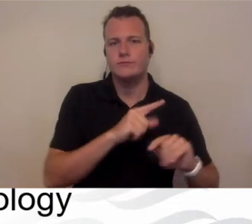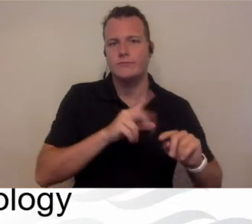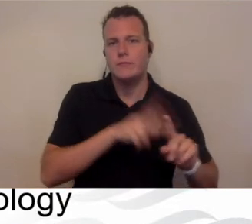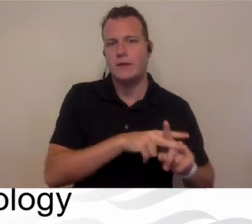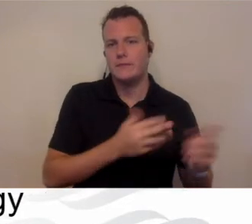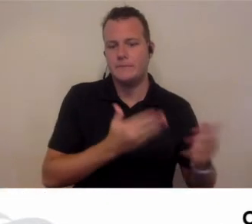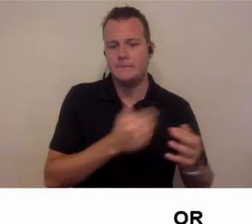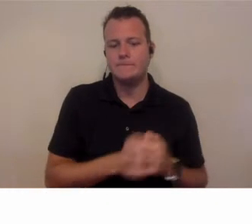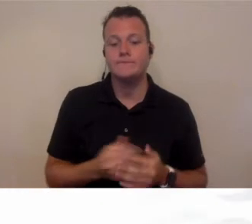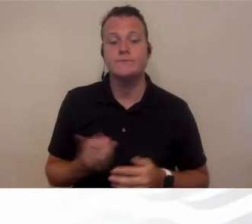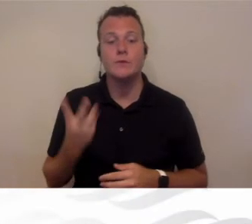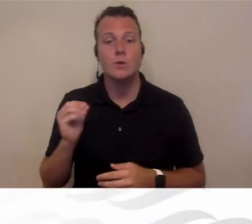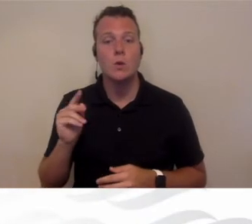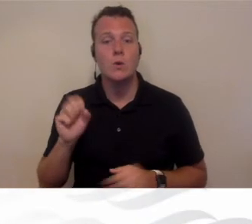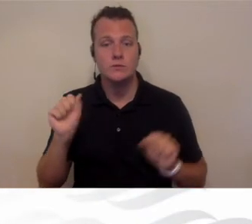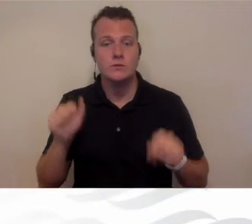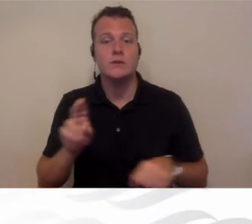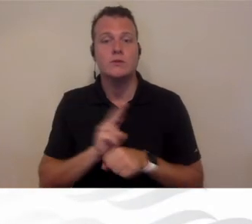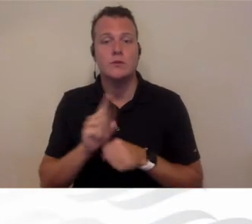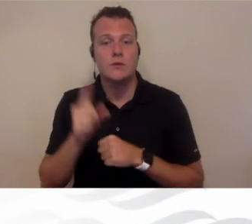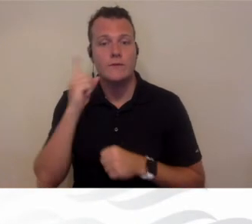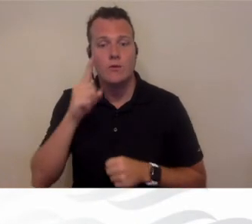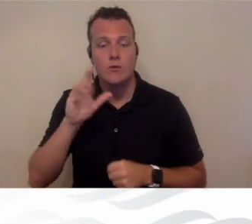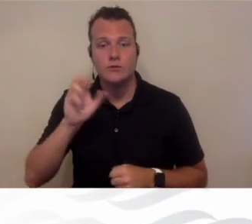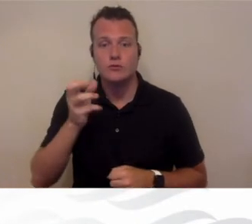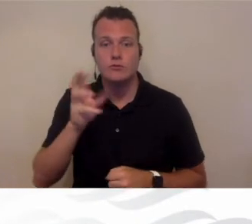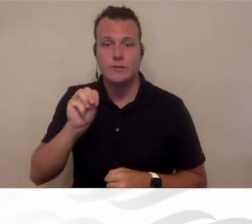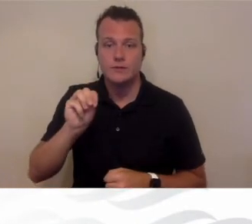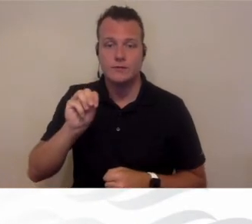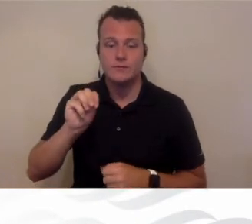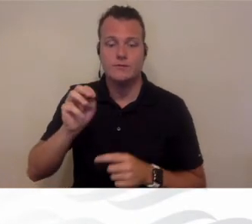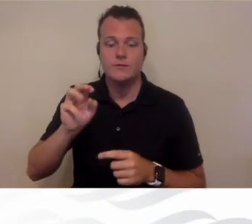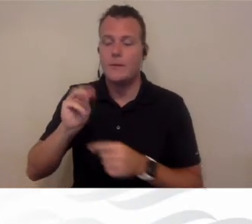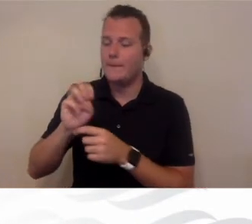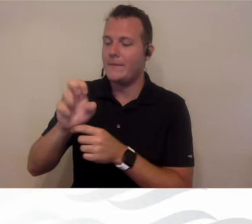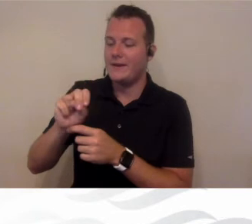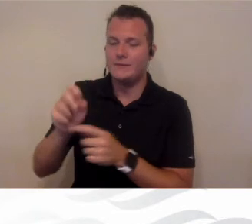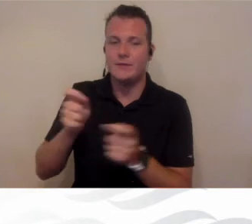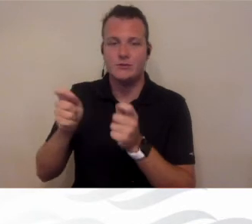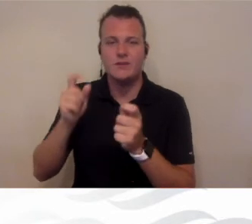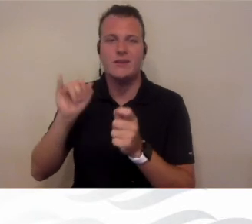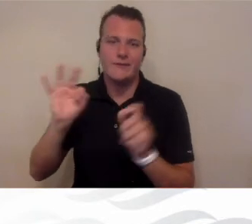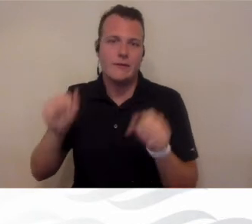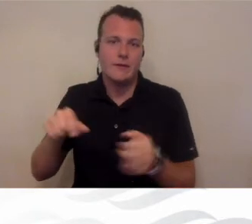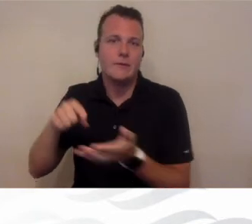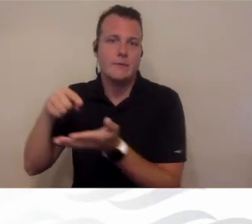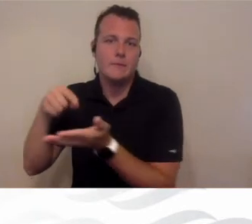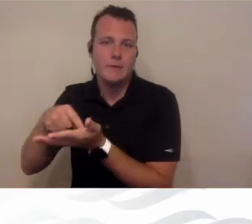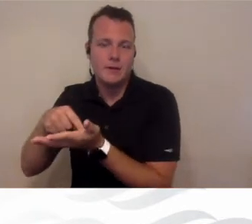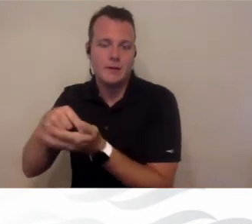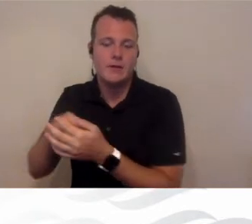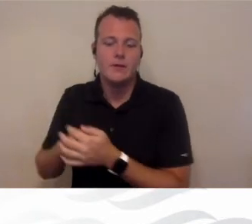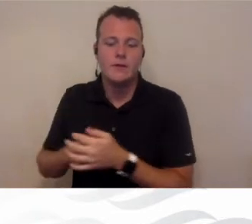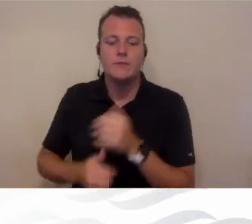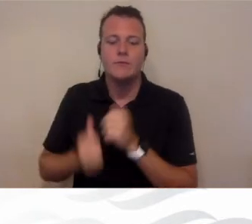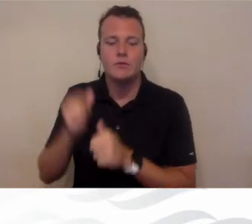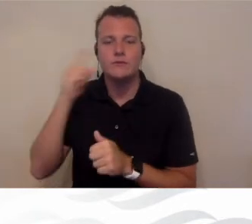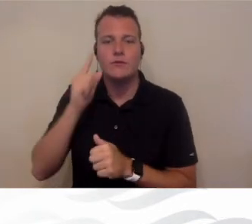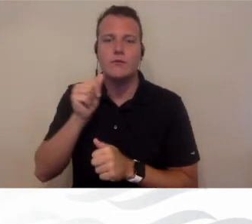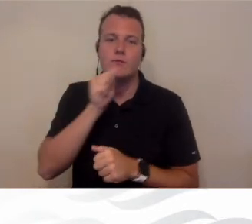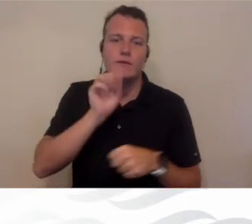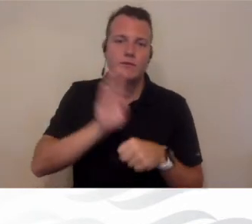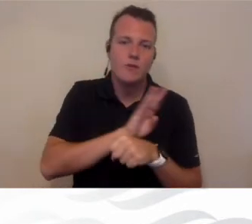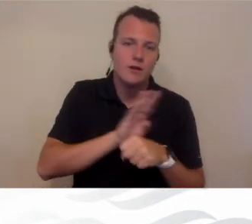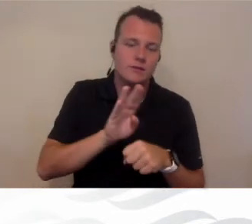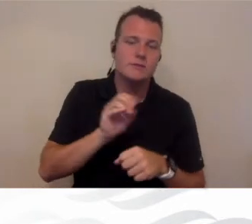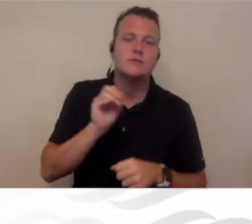by removal restrictions may apply. These are the two codes that you can use for cerumen management if you're able to bill,